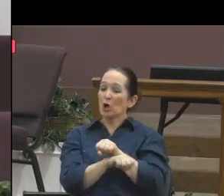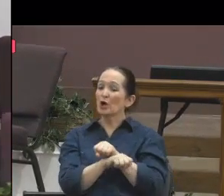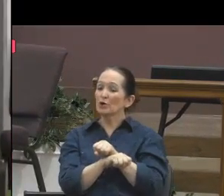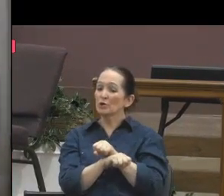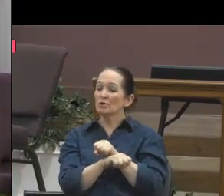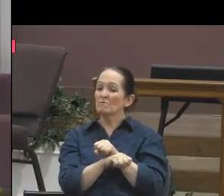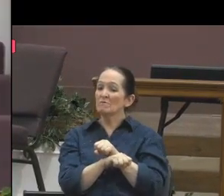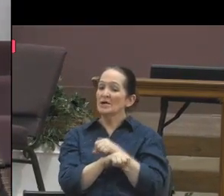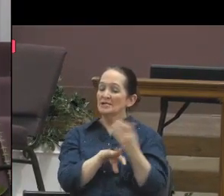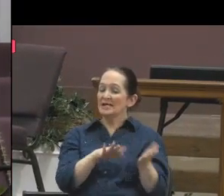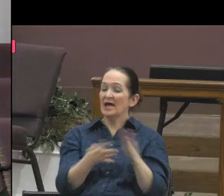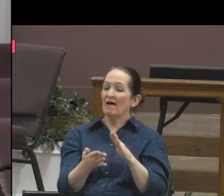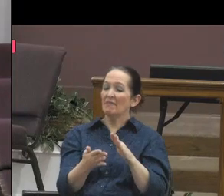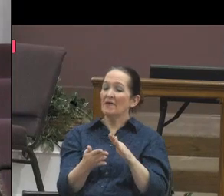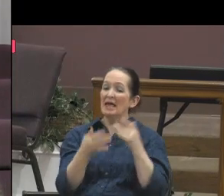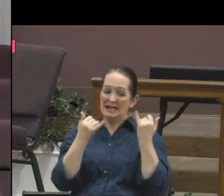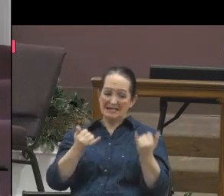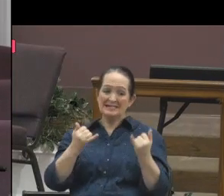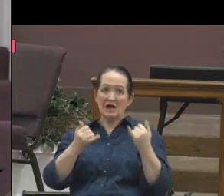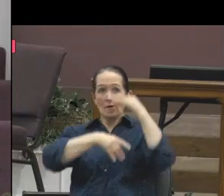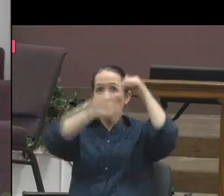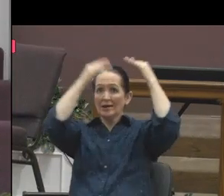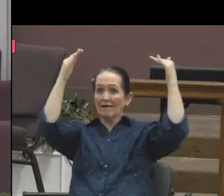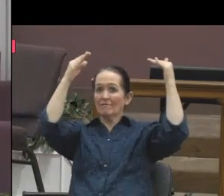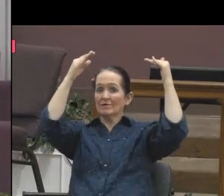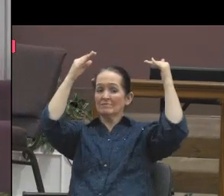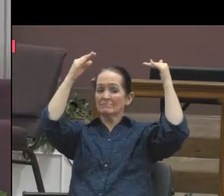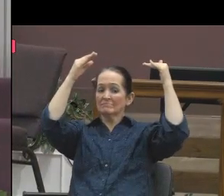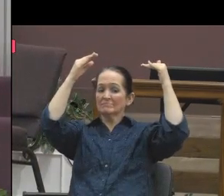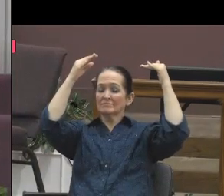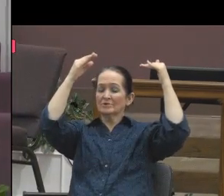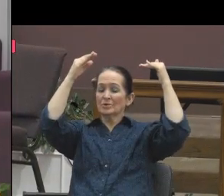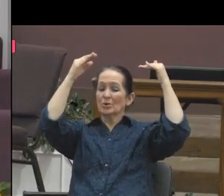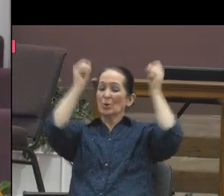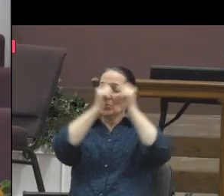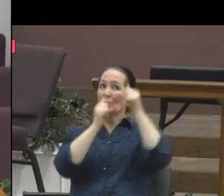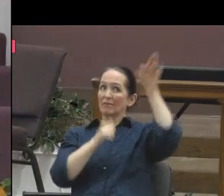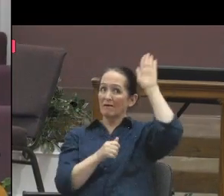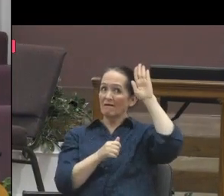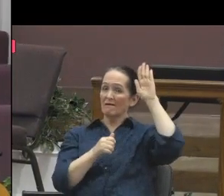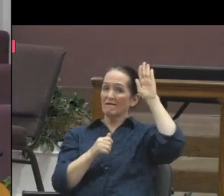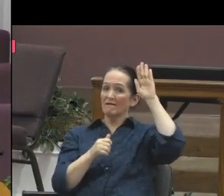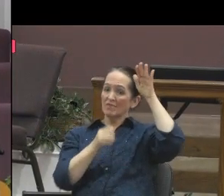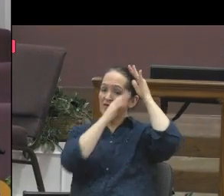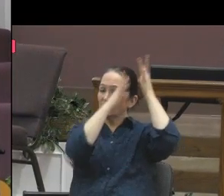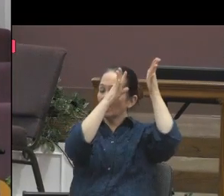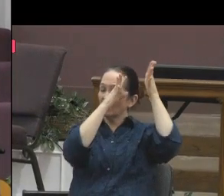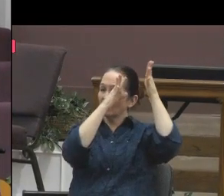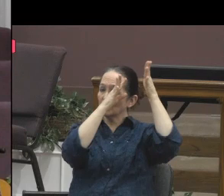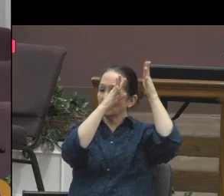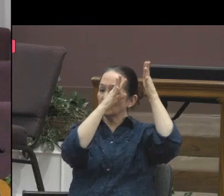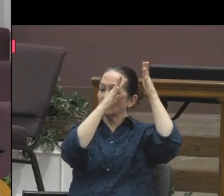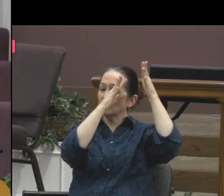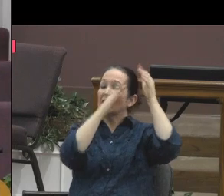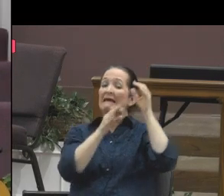God the Father, preparing a place for you and I if we so choose to accept what He did for